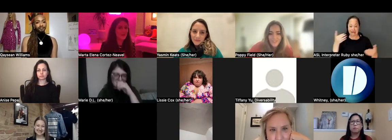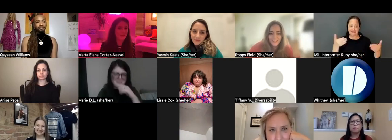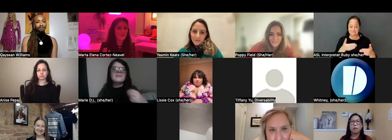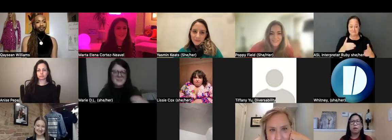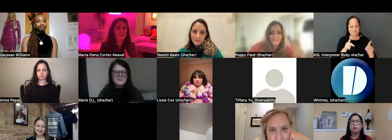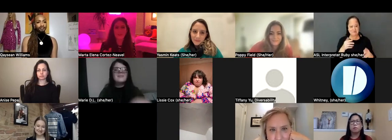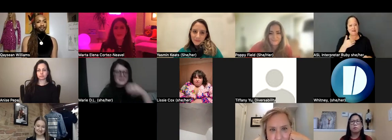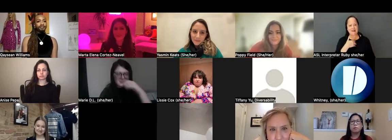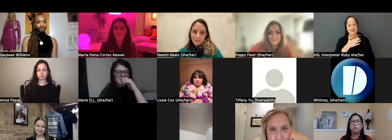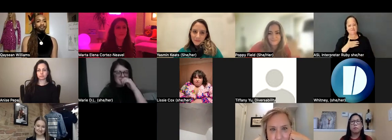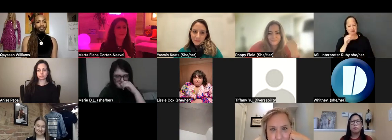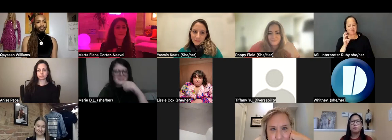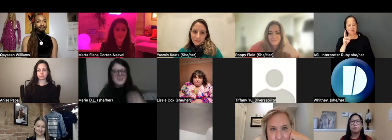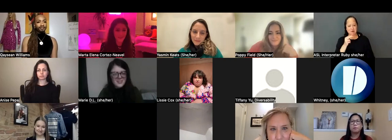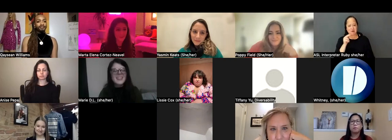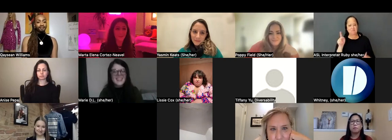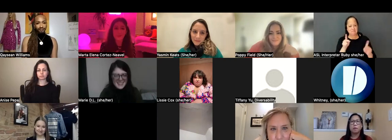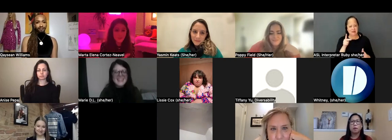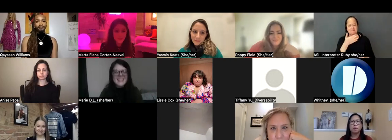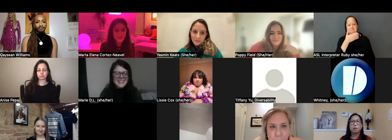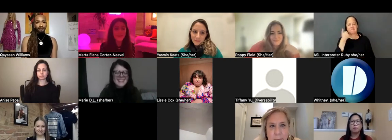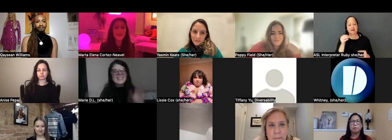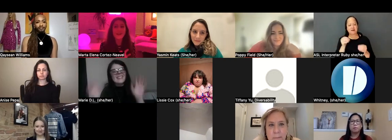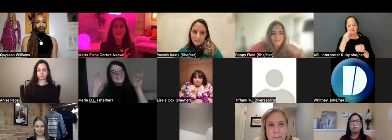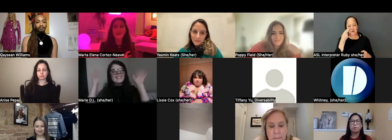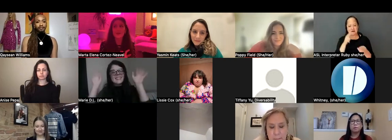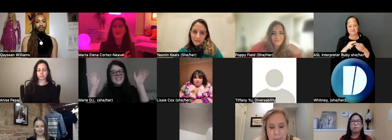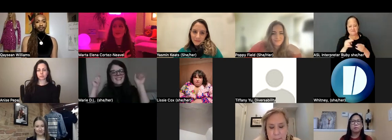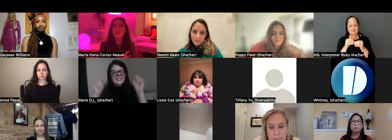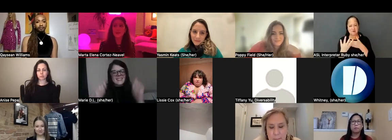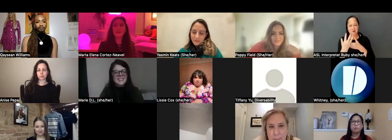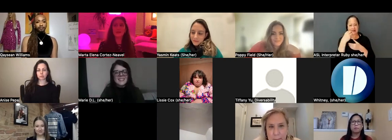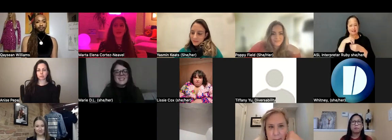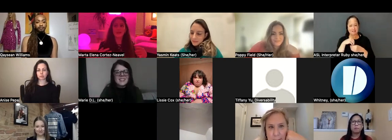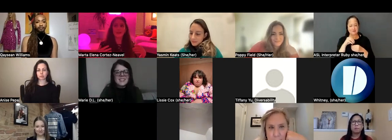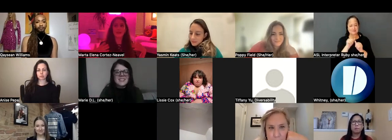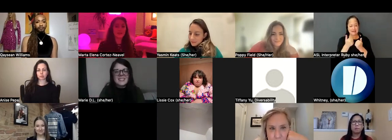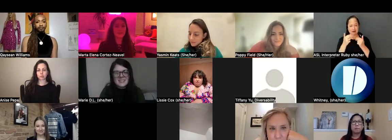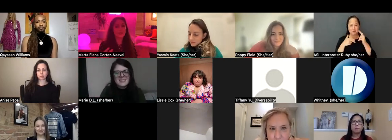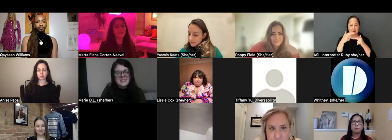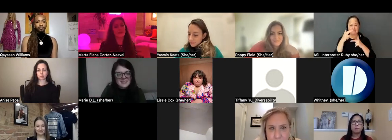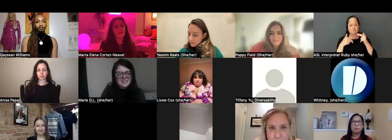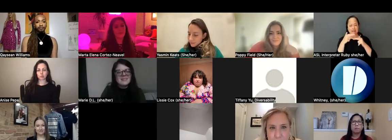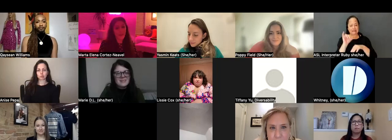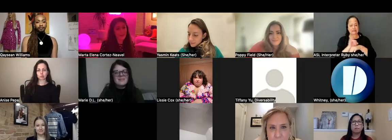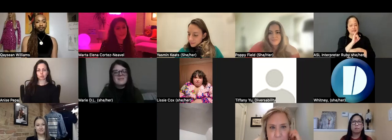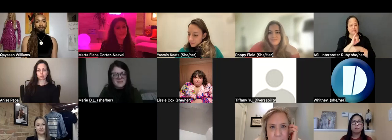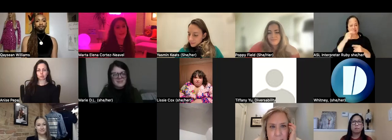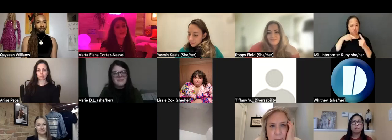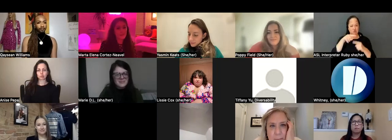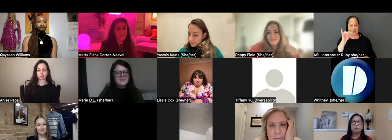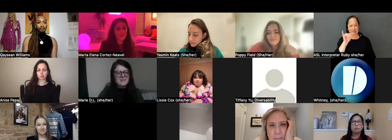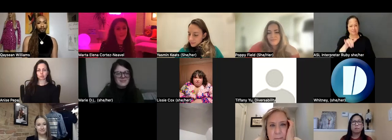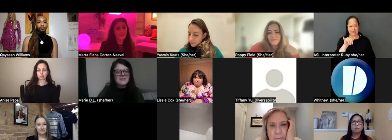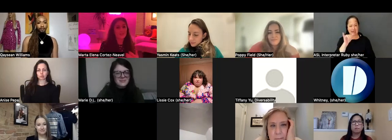have our own. It's going to be better. It's going to be more fun. It'll be more inclusive. And how do we build like an industry around that, like